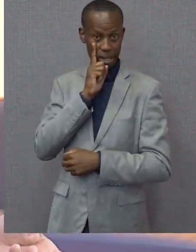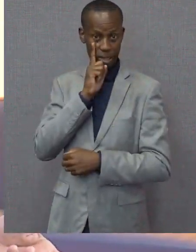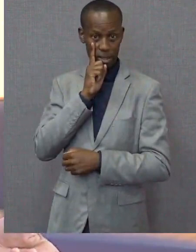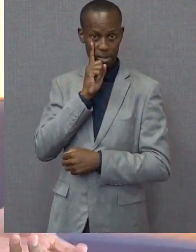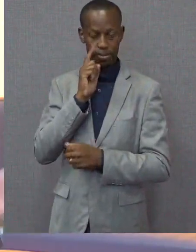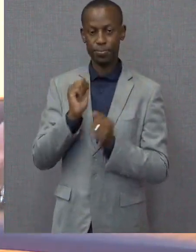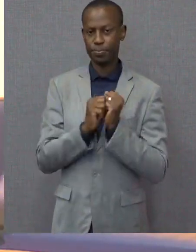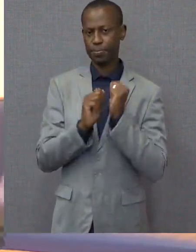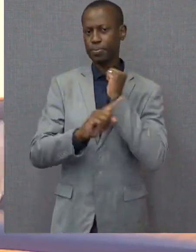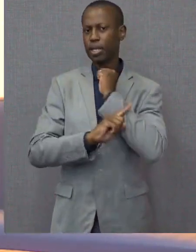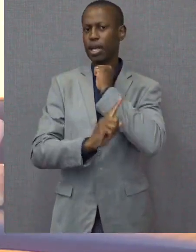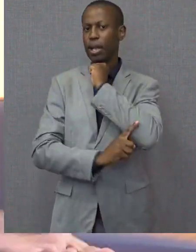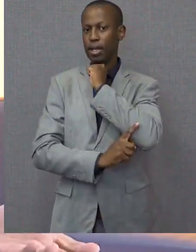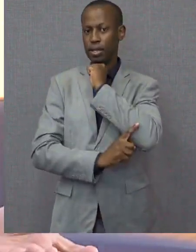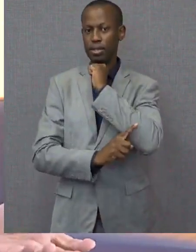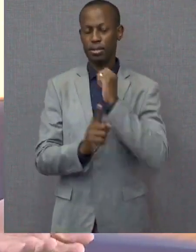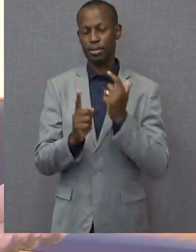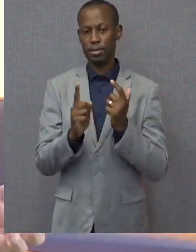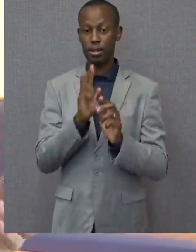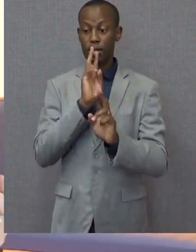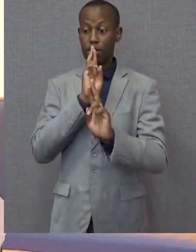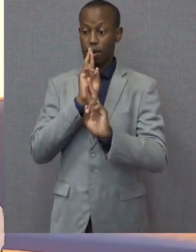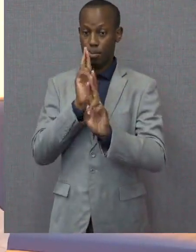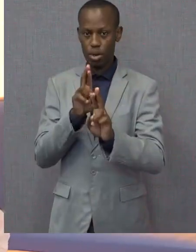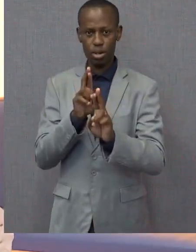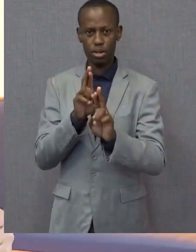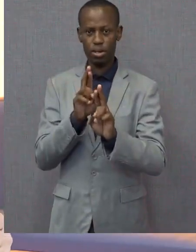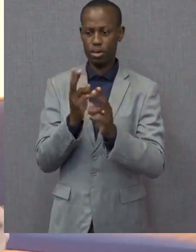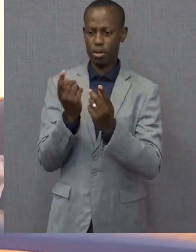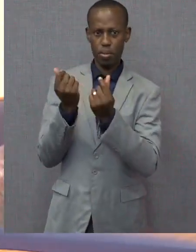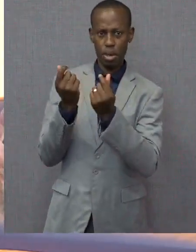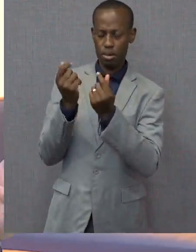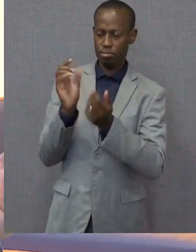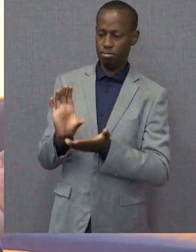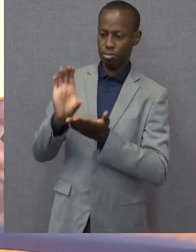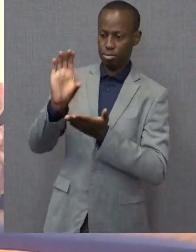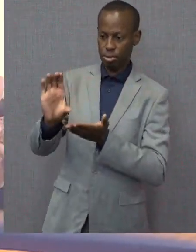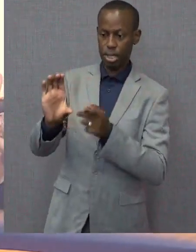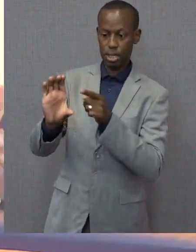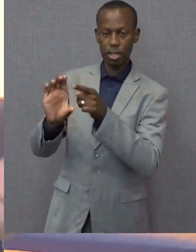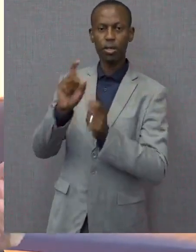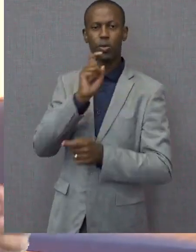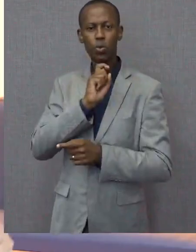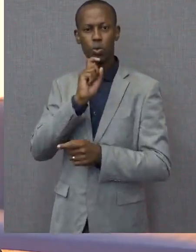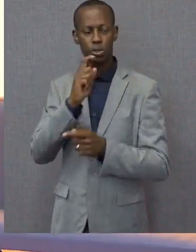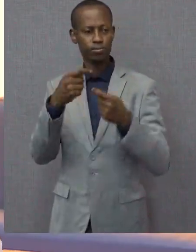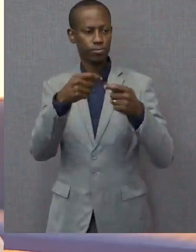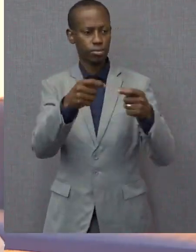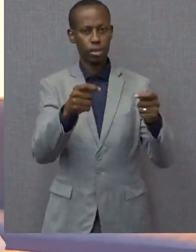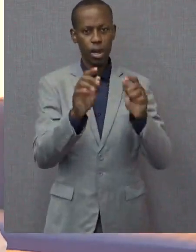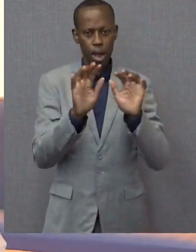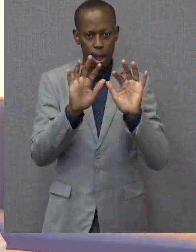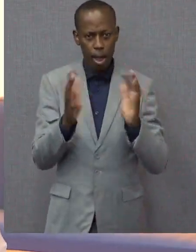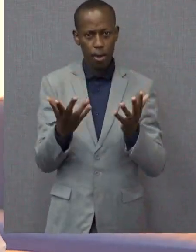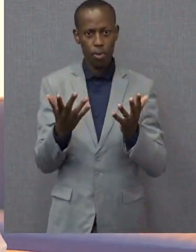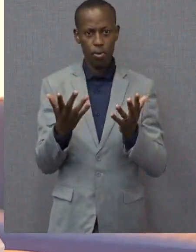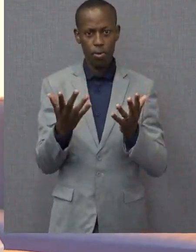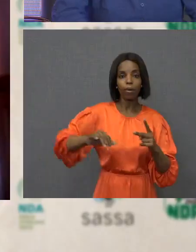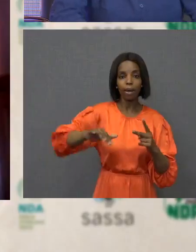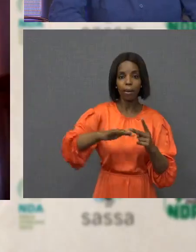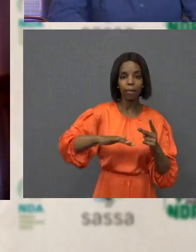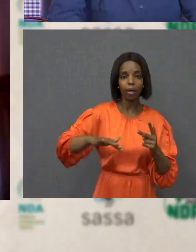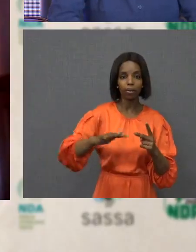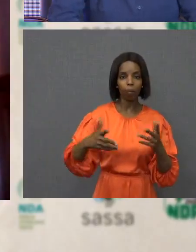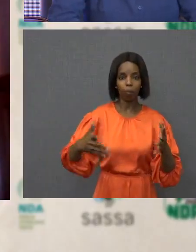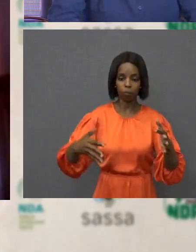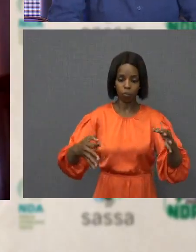reporting on how the funds have been utilized. That's very important to the DSD, I believe.